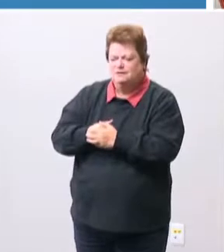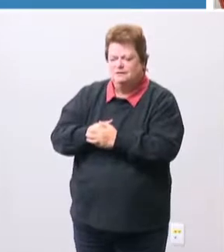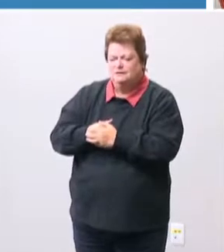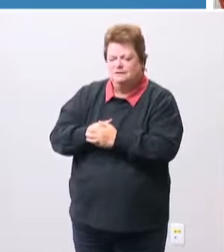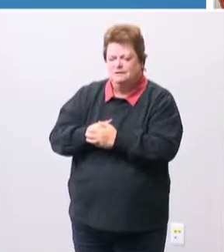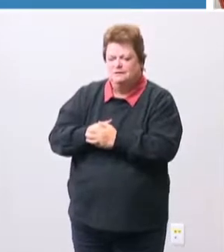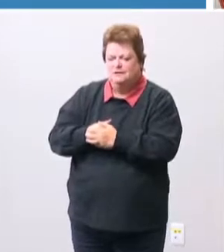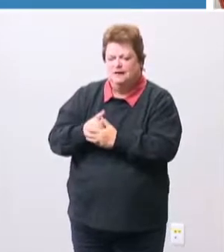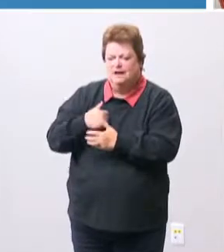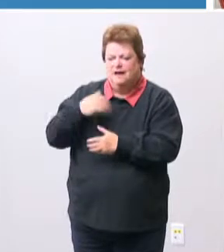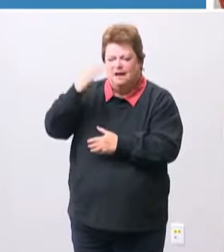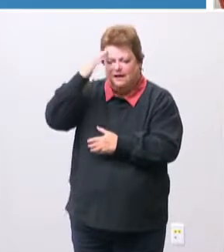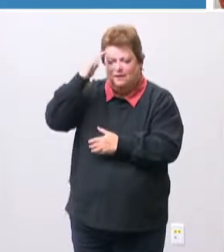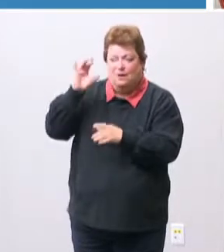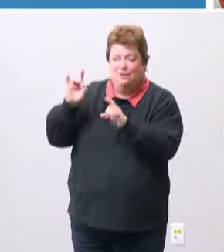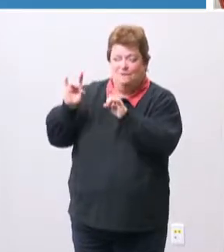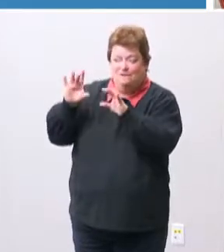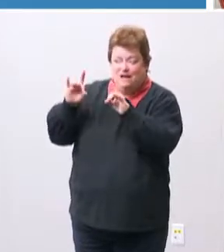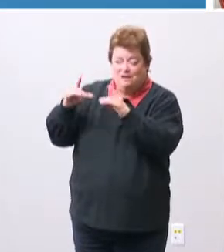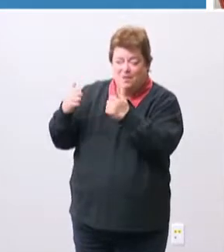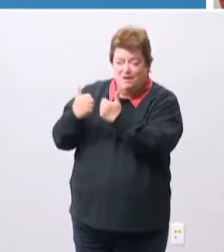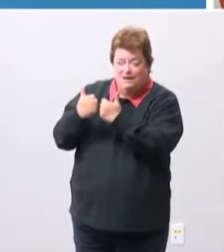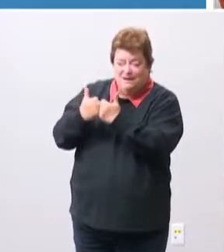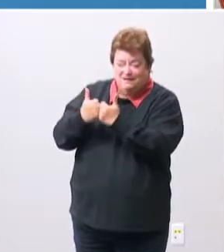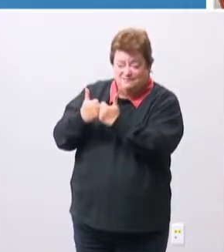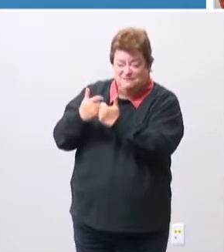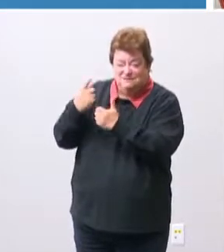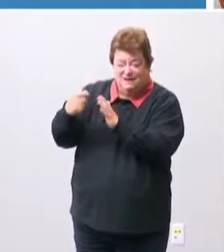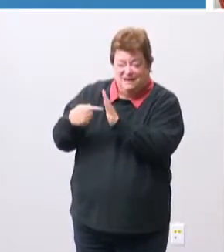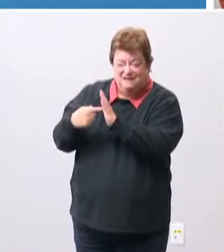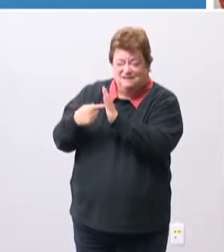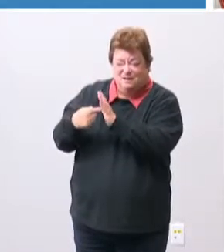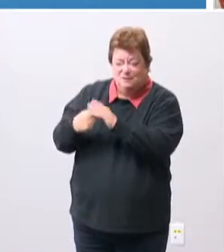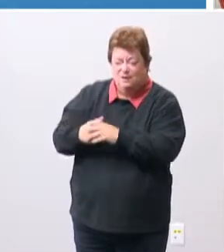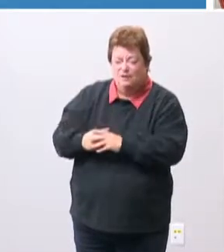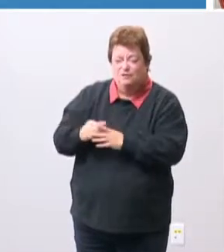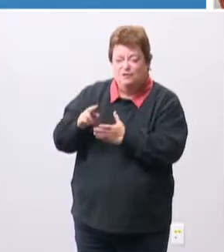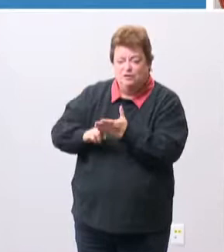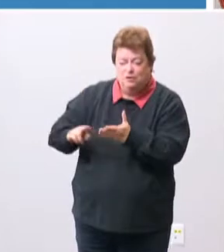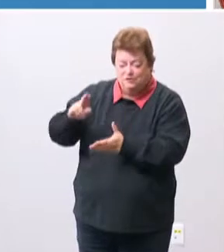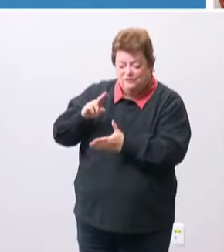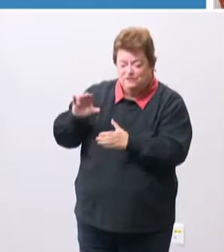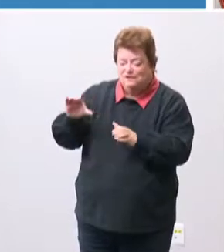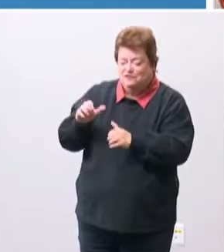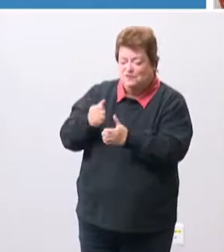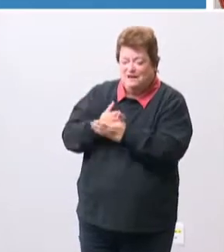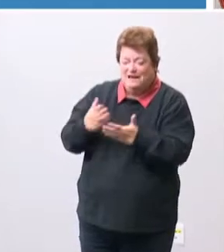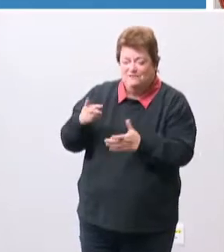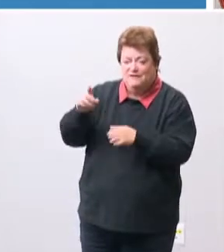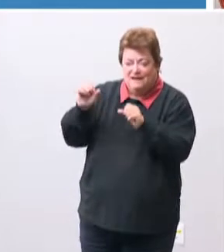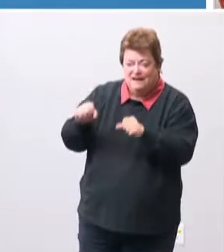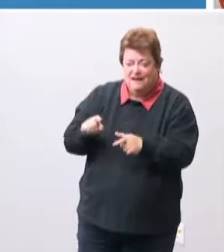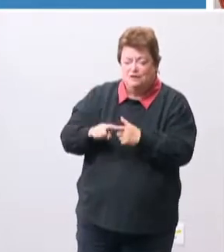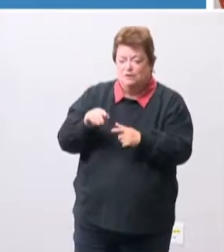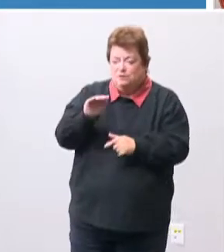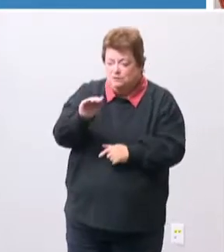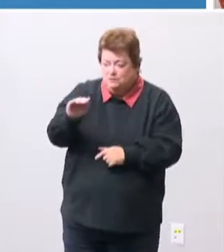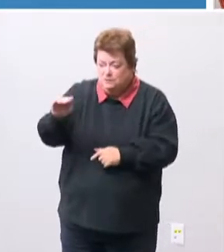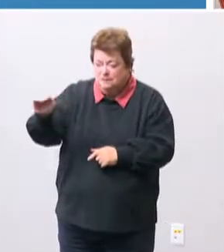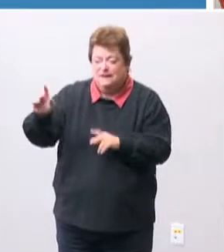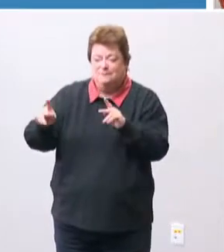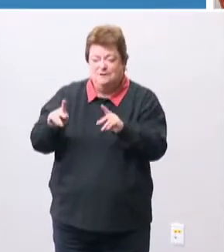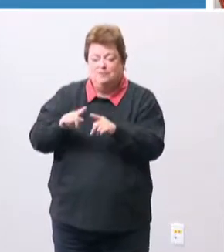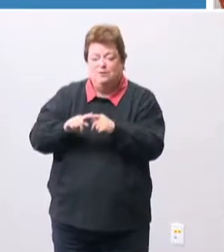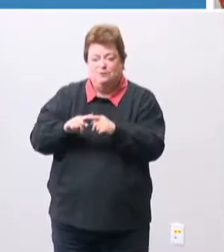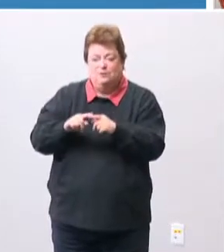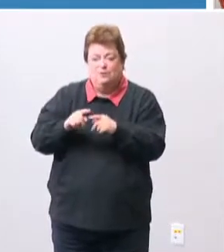I know, like at the volleyball games, for example, university is doing everything they can to remind people to keep their